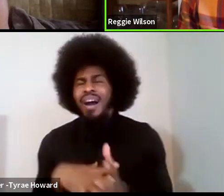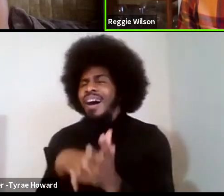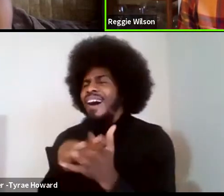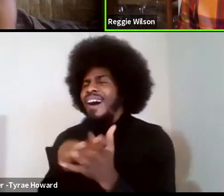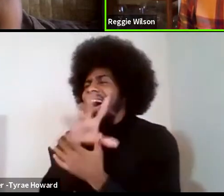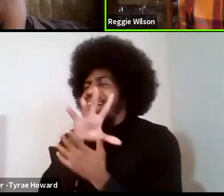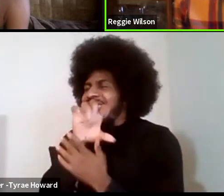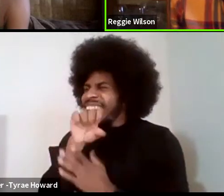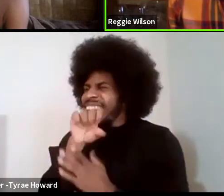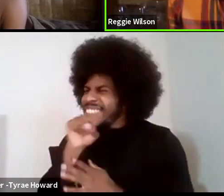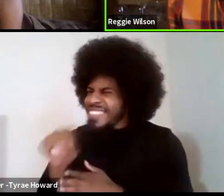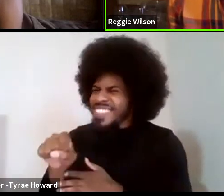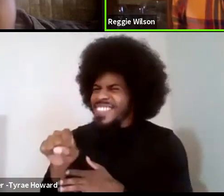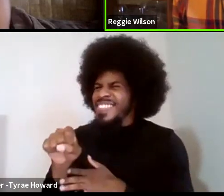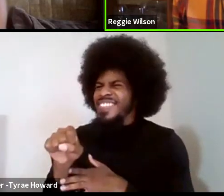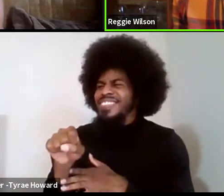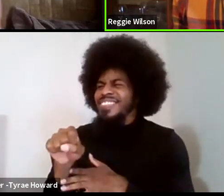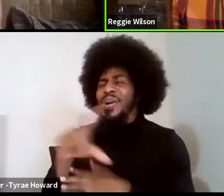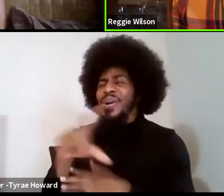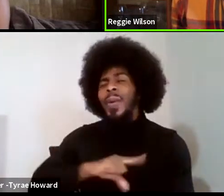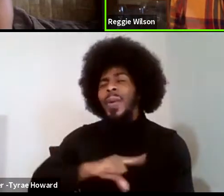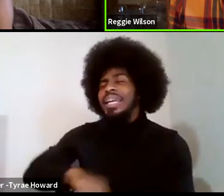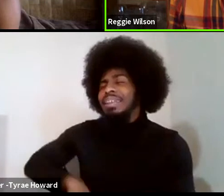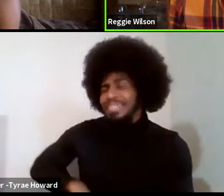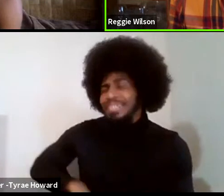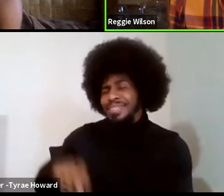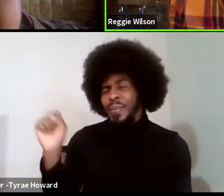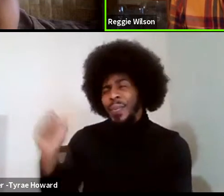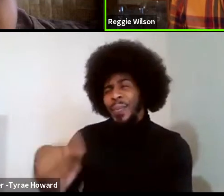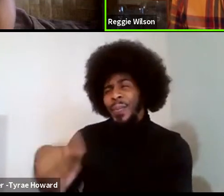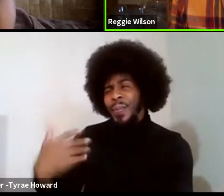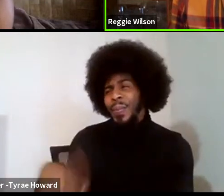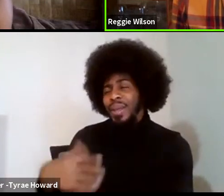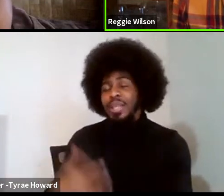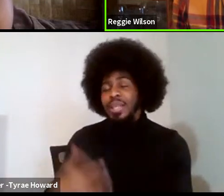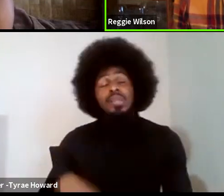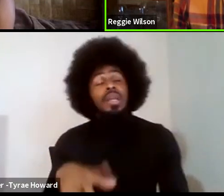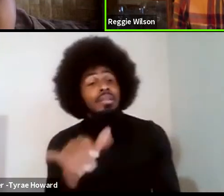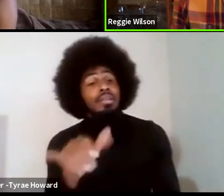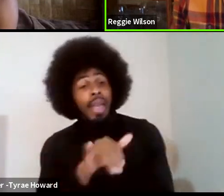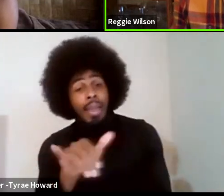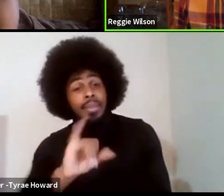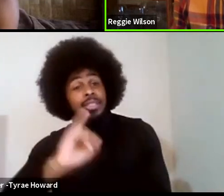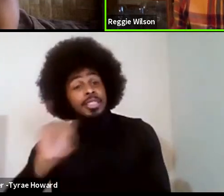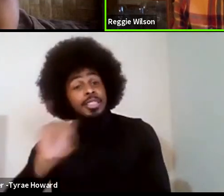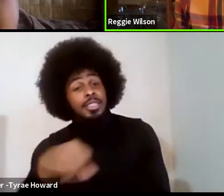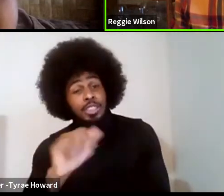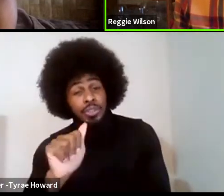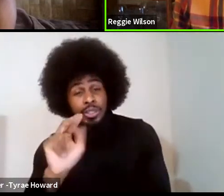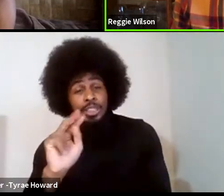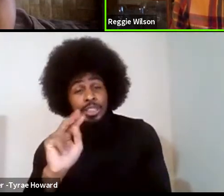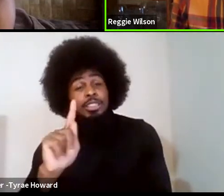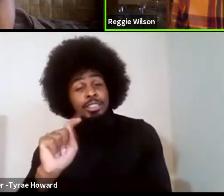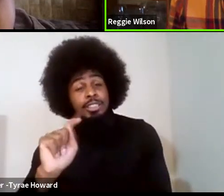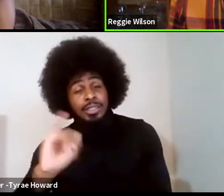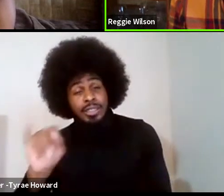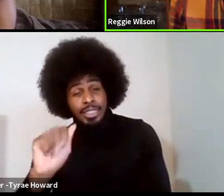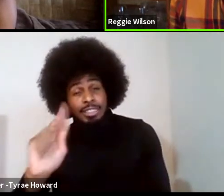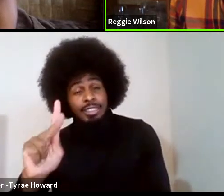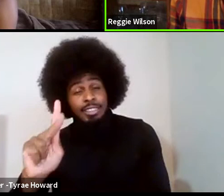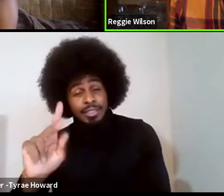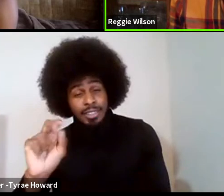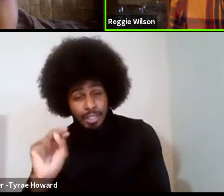like Janet Jackson reinventing herself, the fact that Grace is still around and reinventing